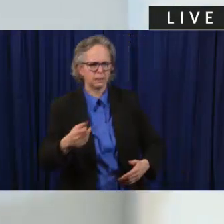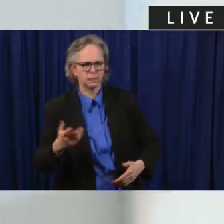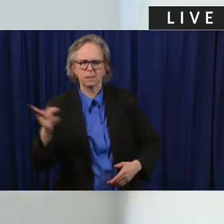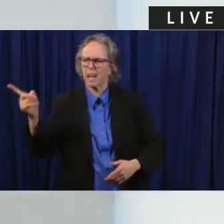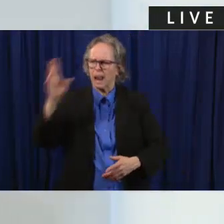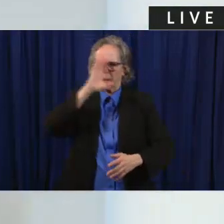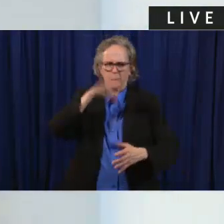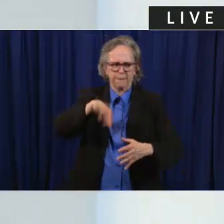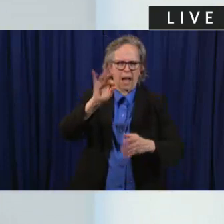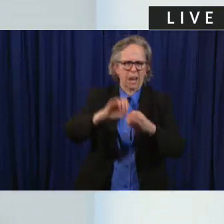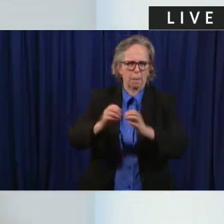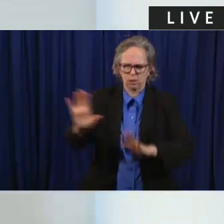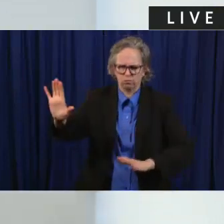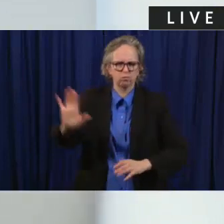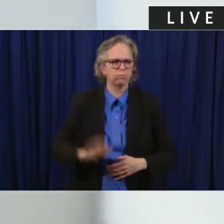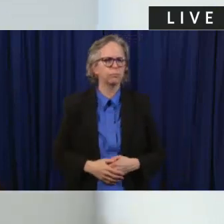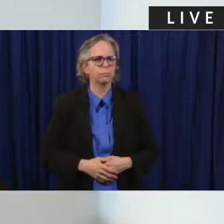today that I have.